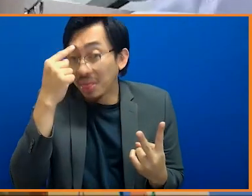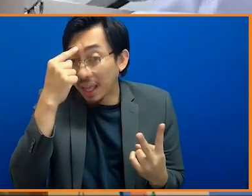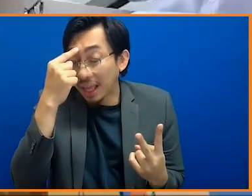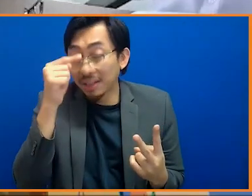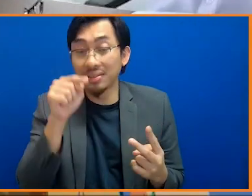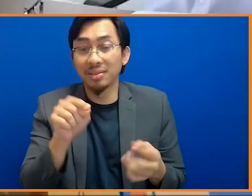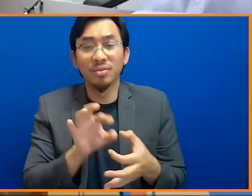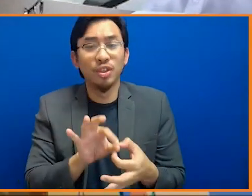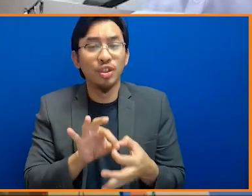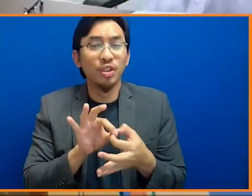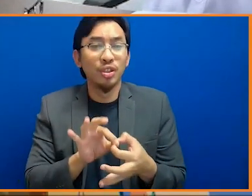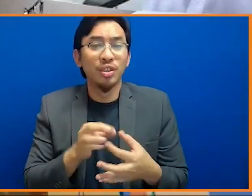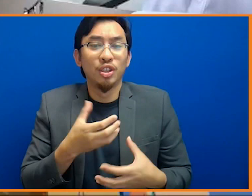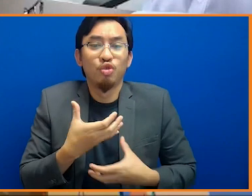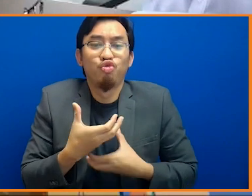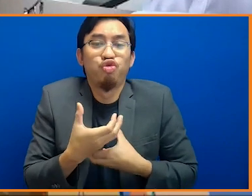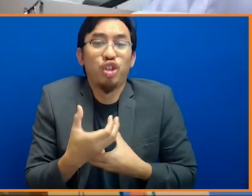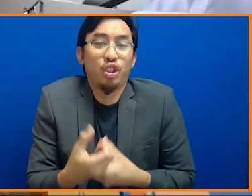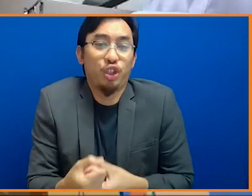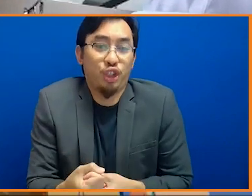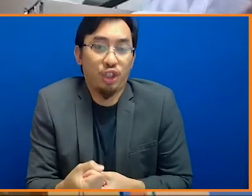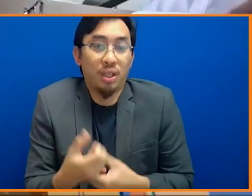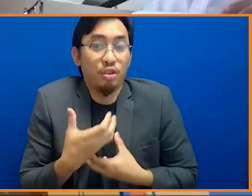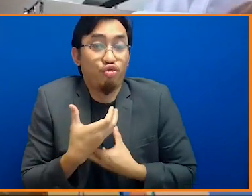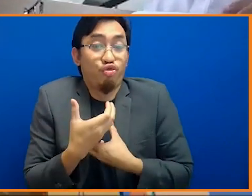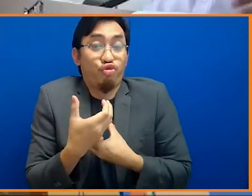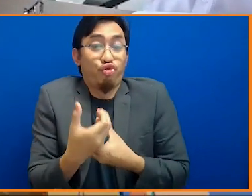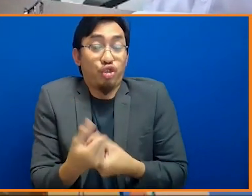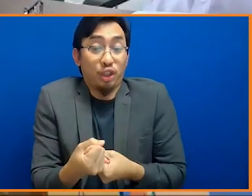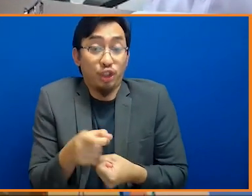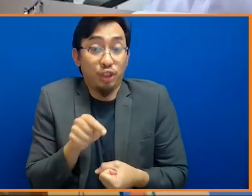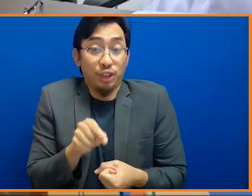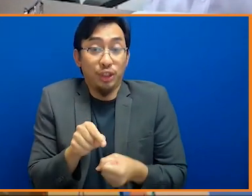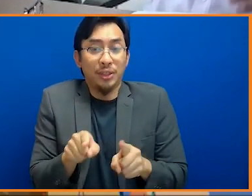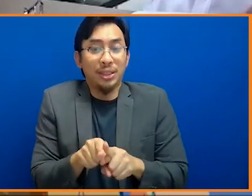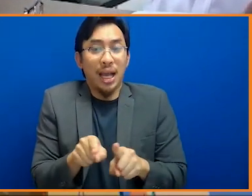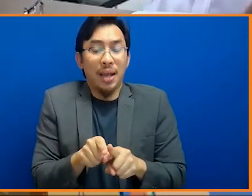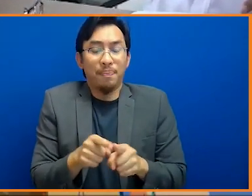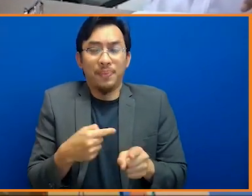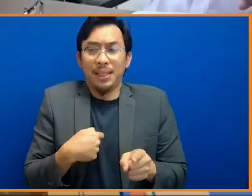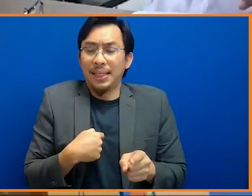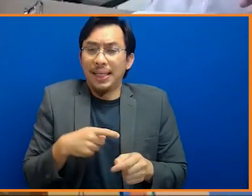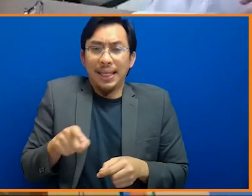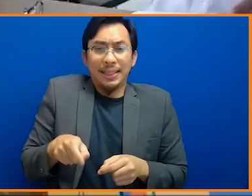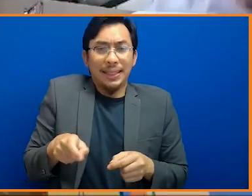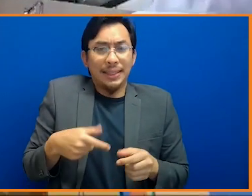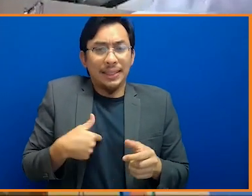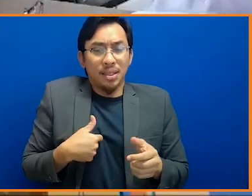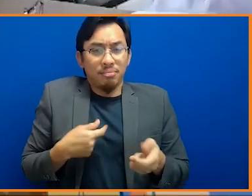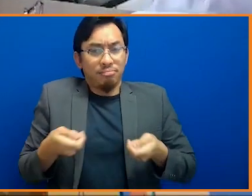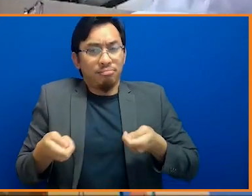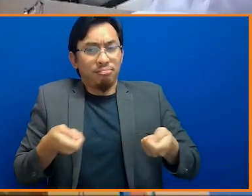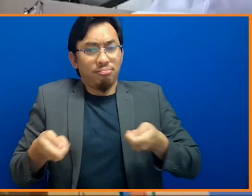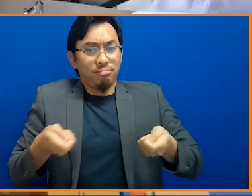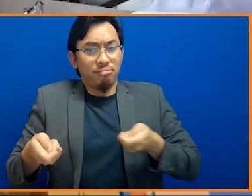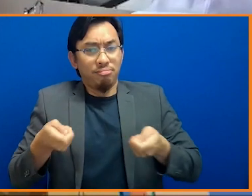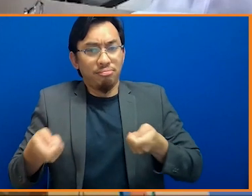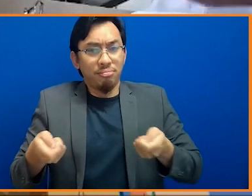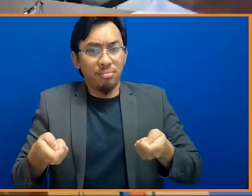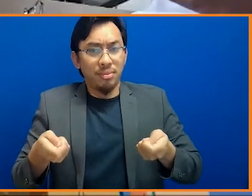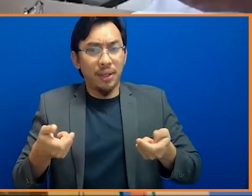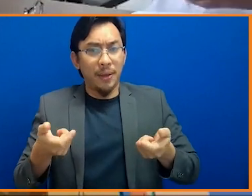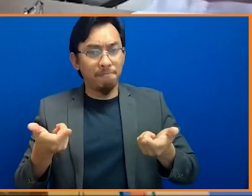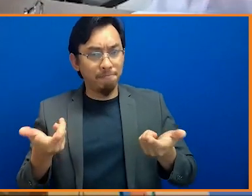I guess this one is the trust issue. It is a trust issue that we need